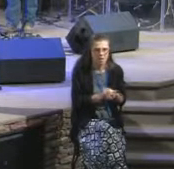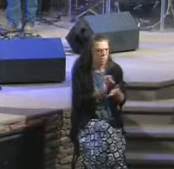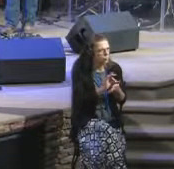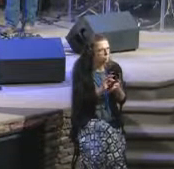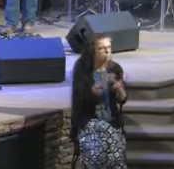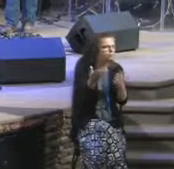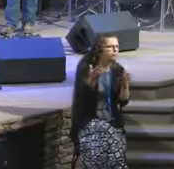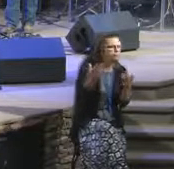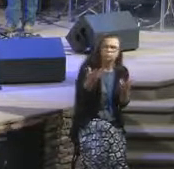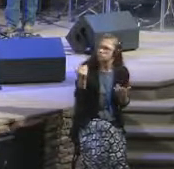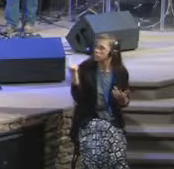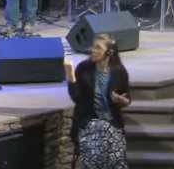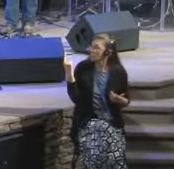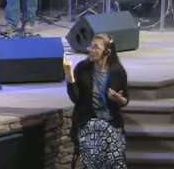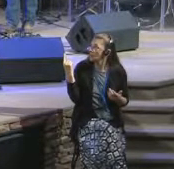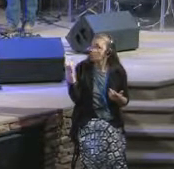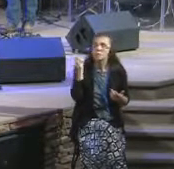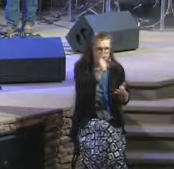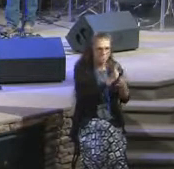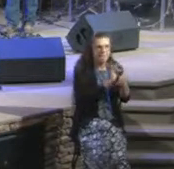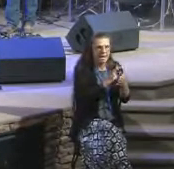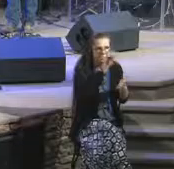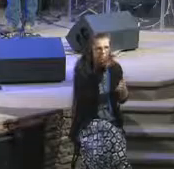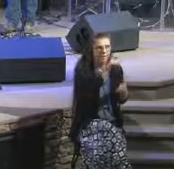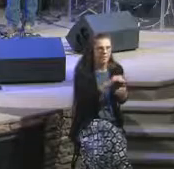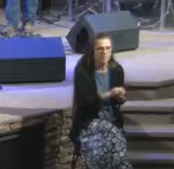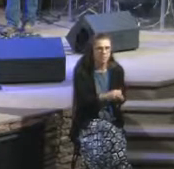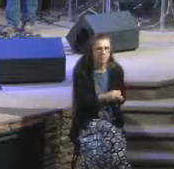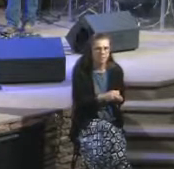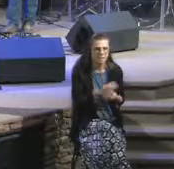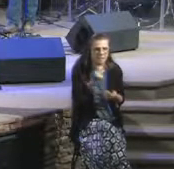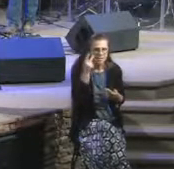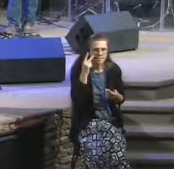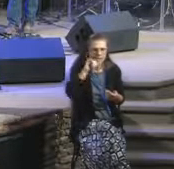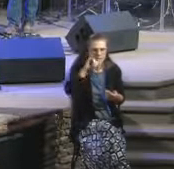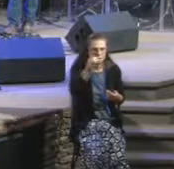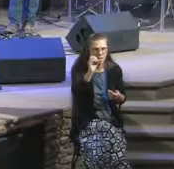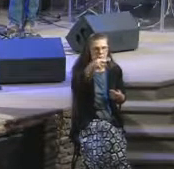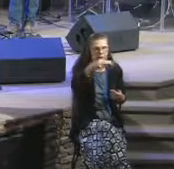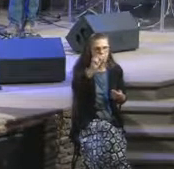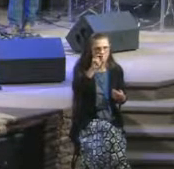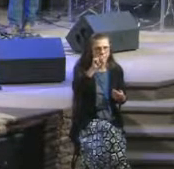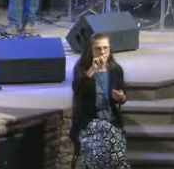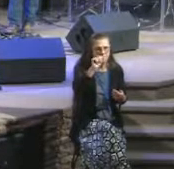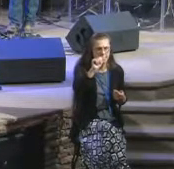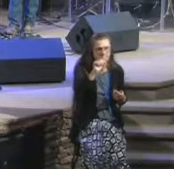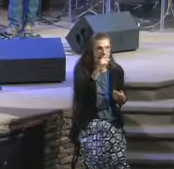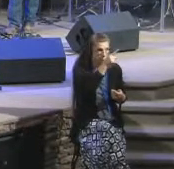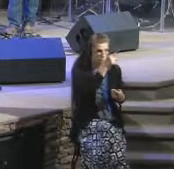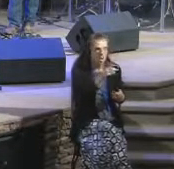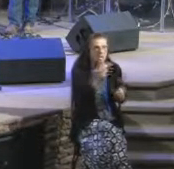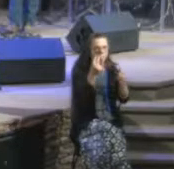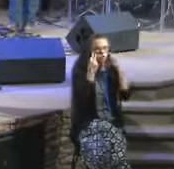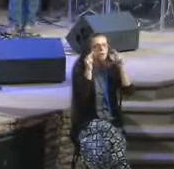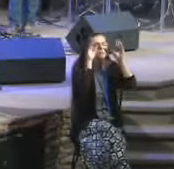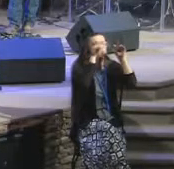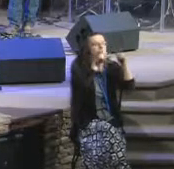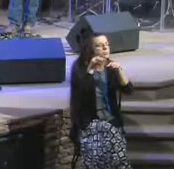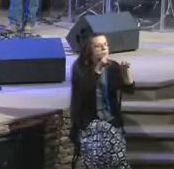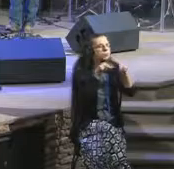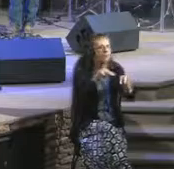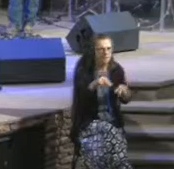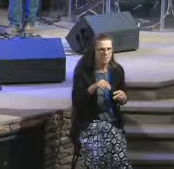something set up, don't we? You can sign up on that. See Sister Jonna Kratz. She's going to be overseeing that,